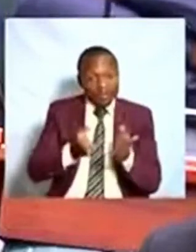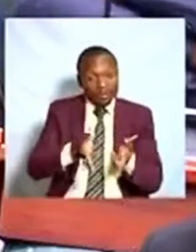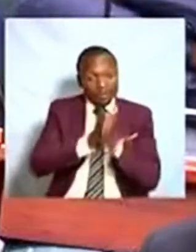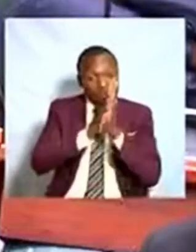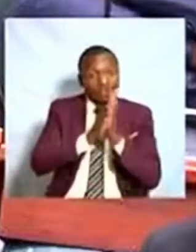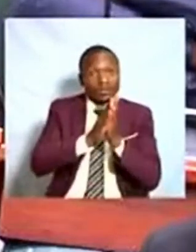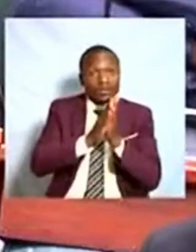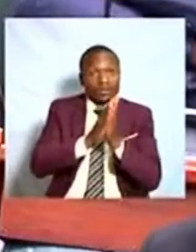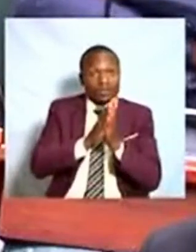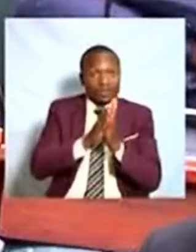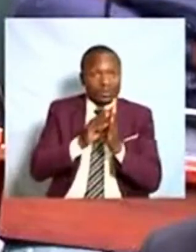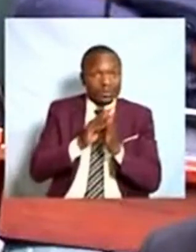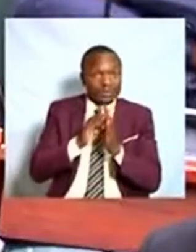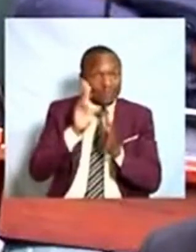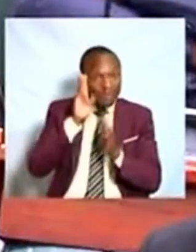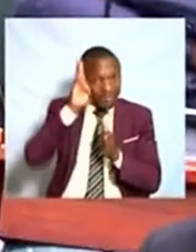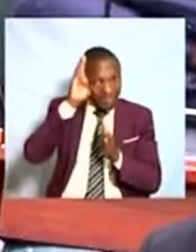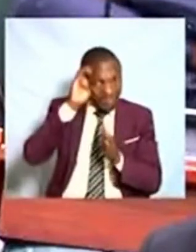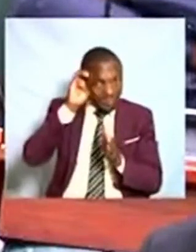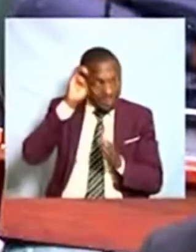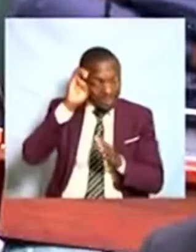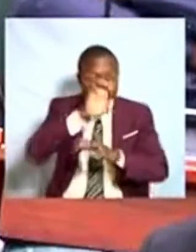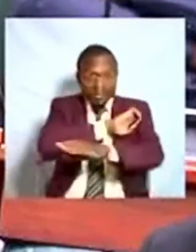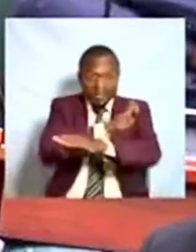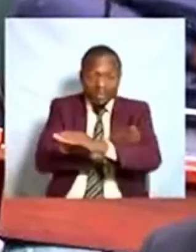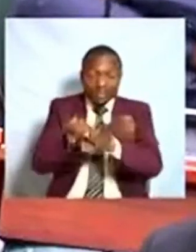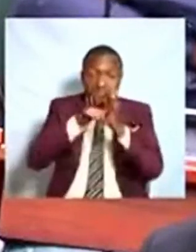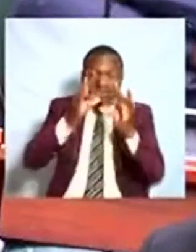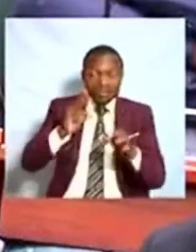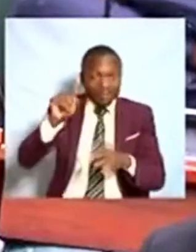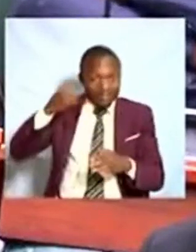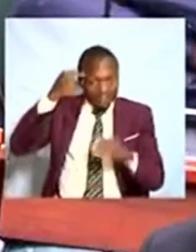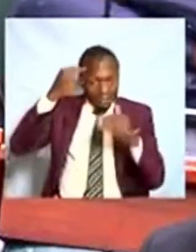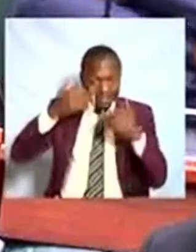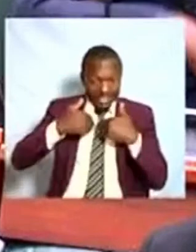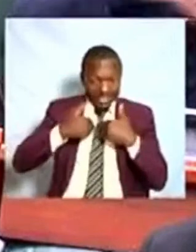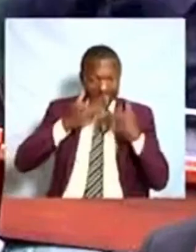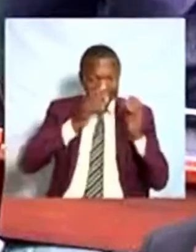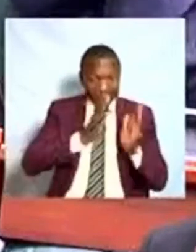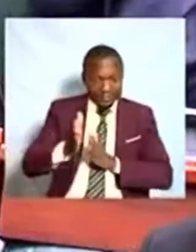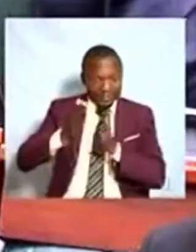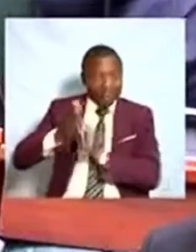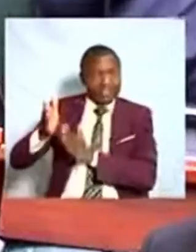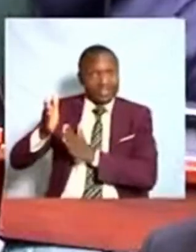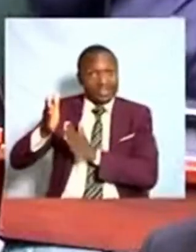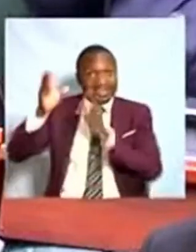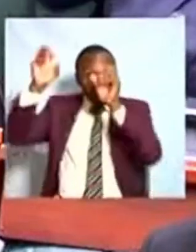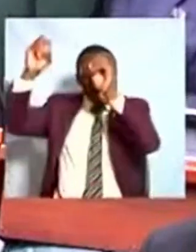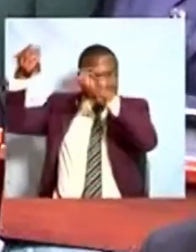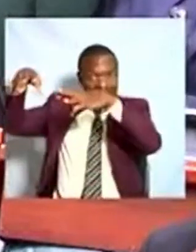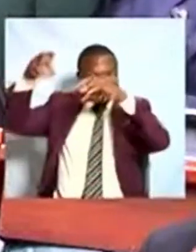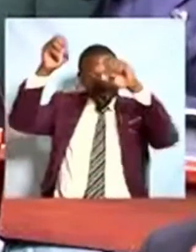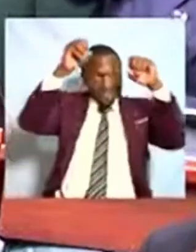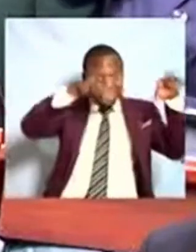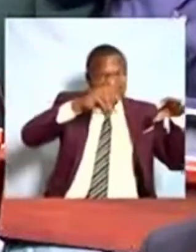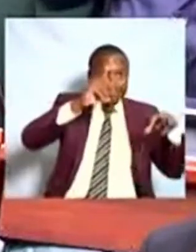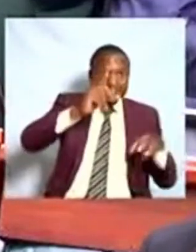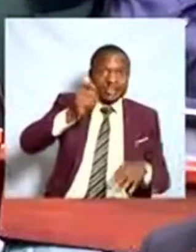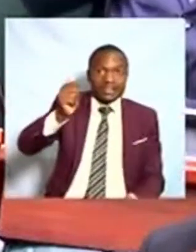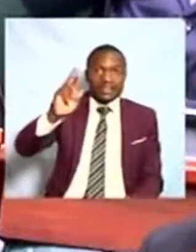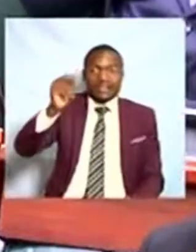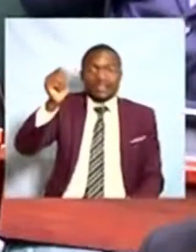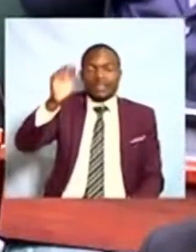of Energy whether the government has any plans to electrify the Kariba